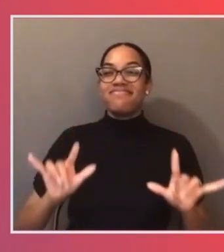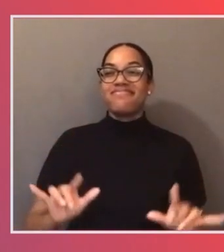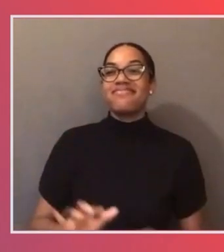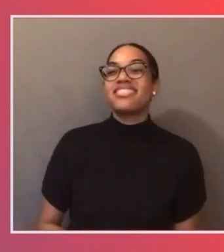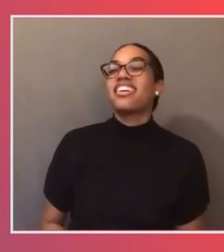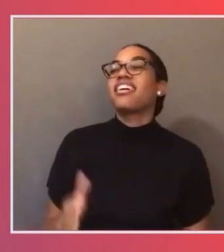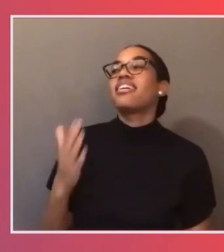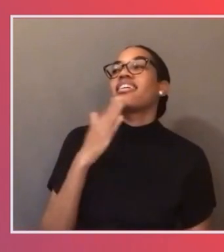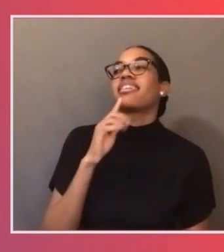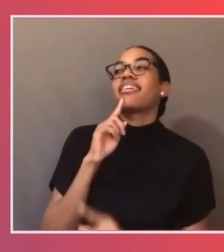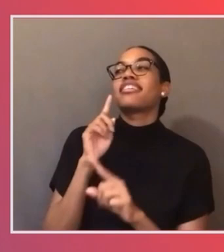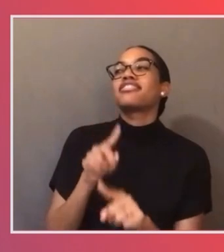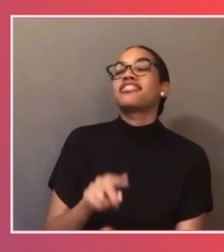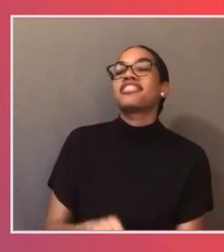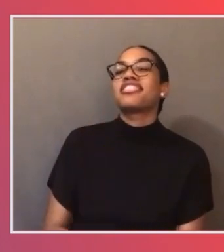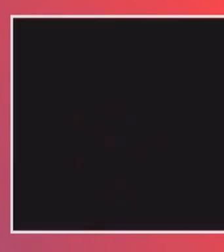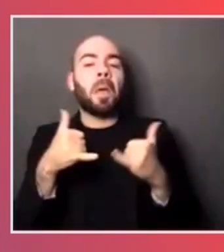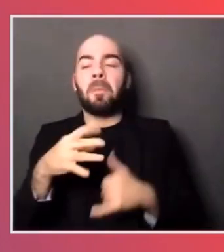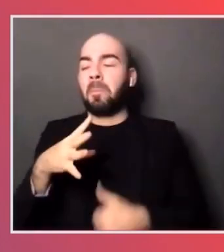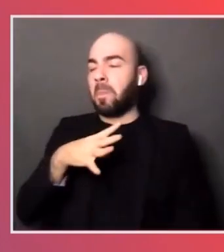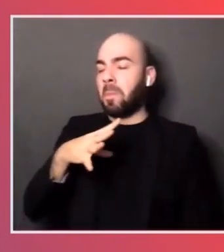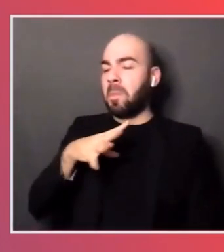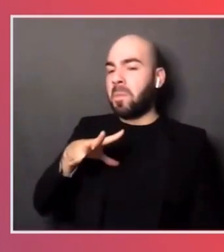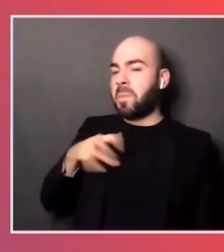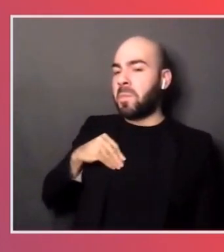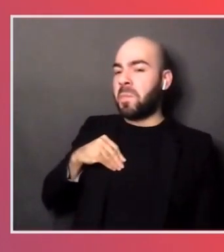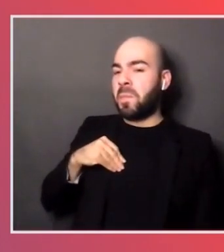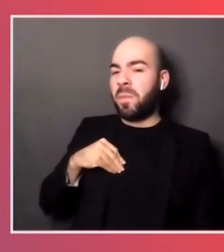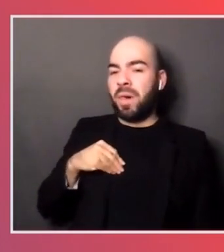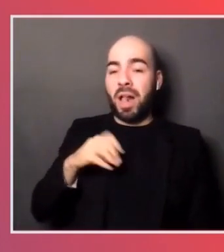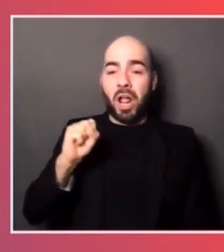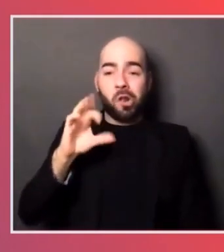why you are right for the job. The ultimate sacrifice, but